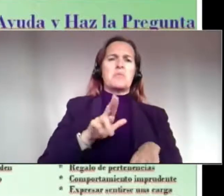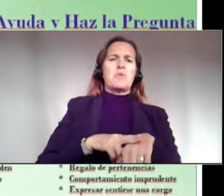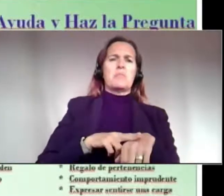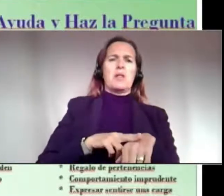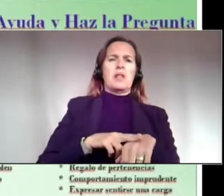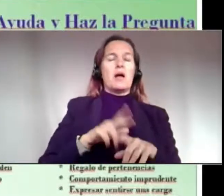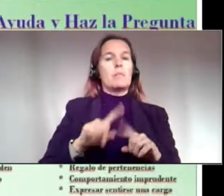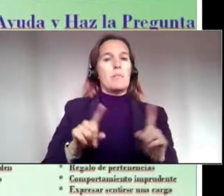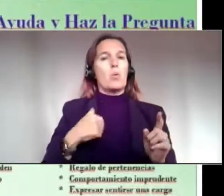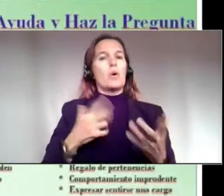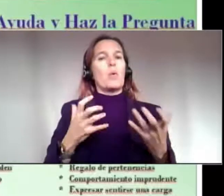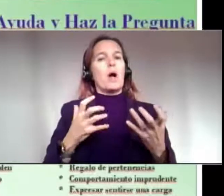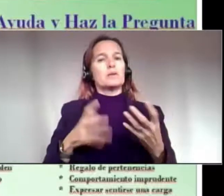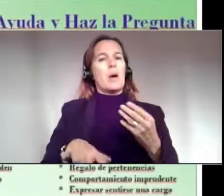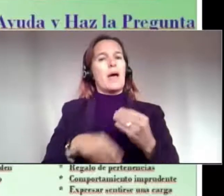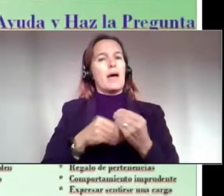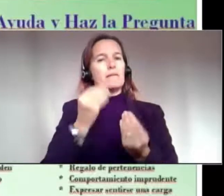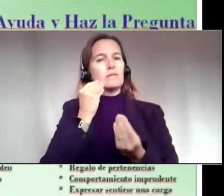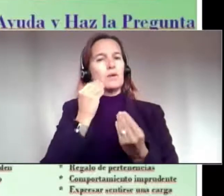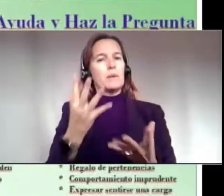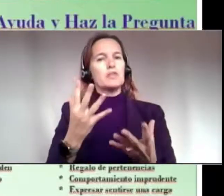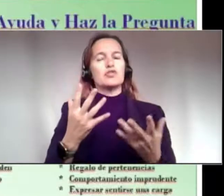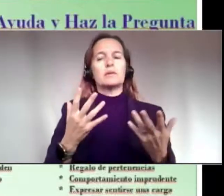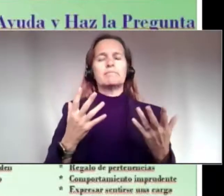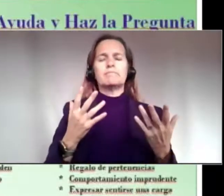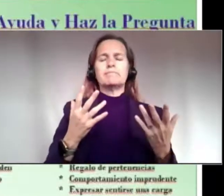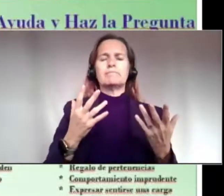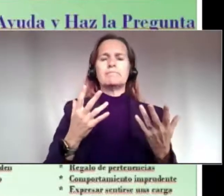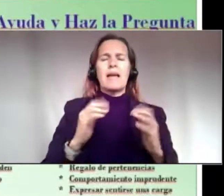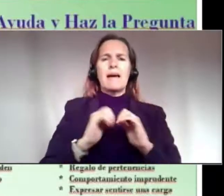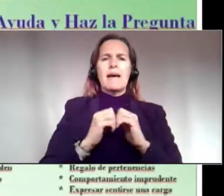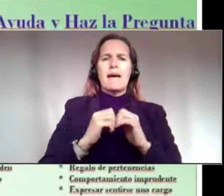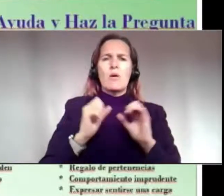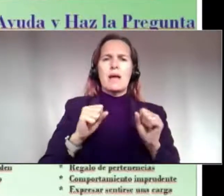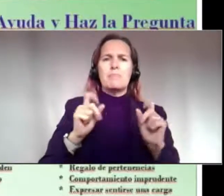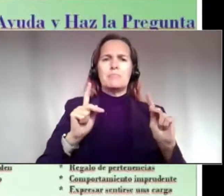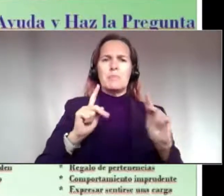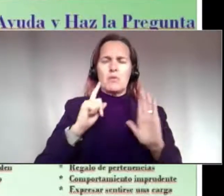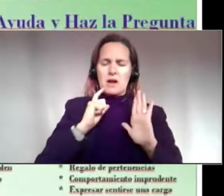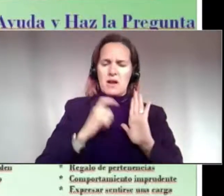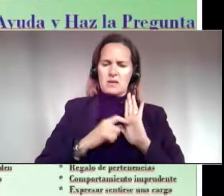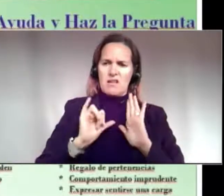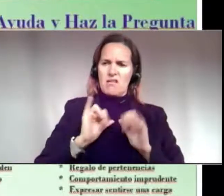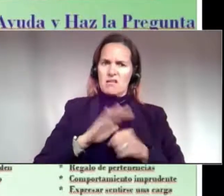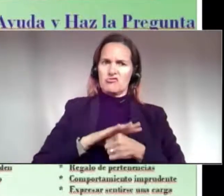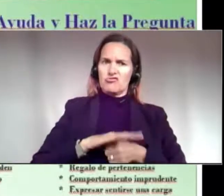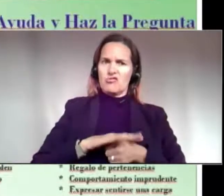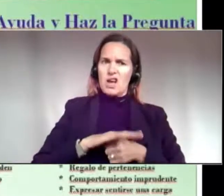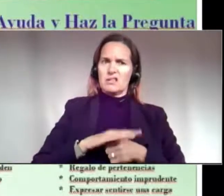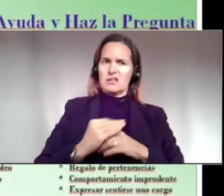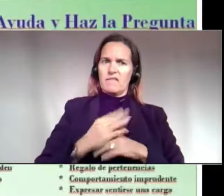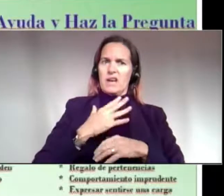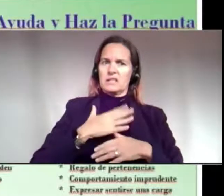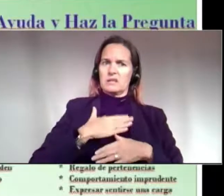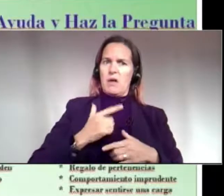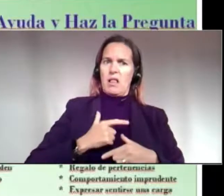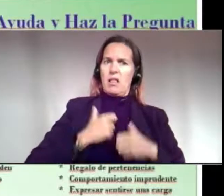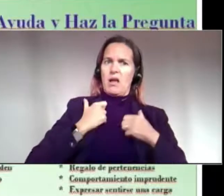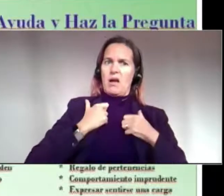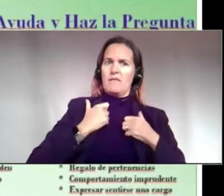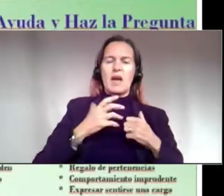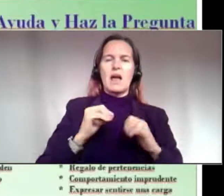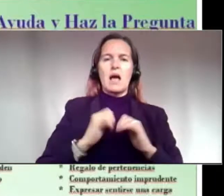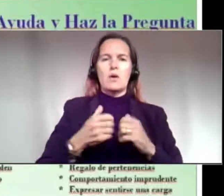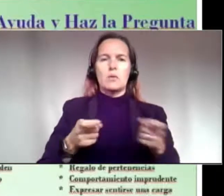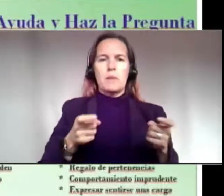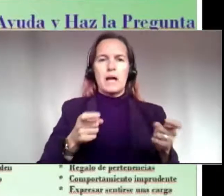some additional information on how to recognize that stress may be impacting you, and also some tips on how to manage stress in these